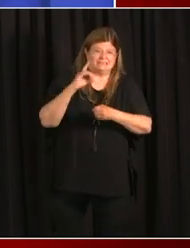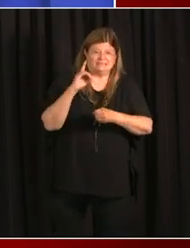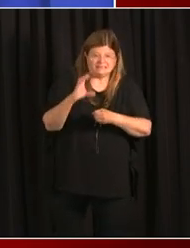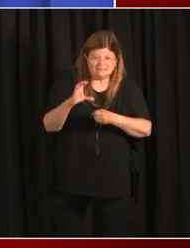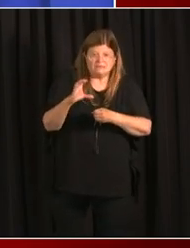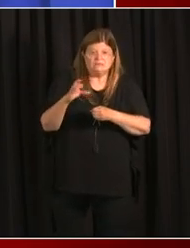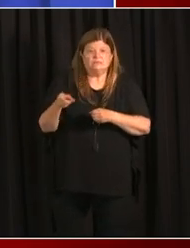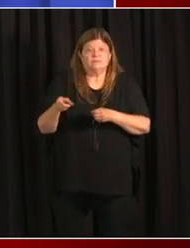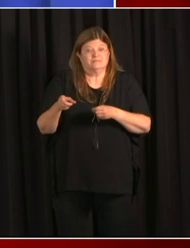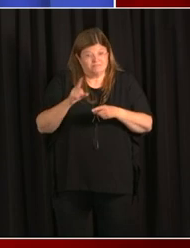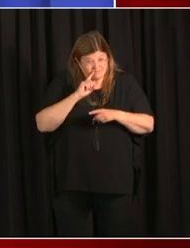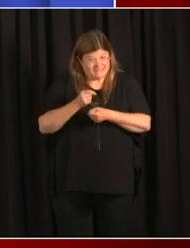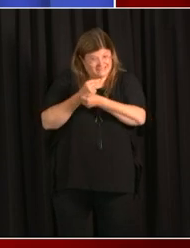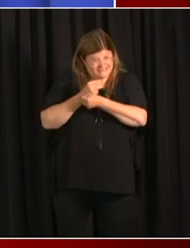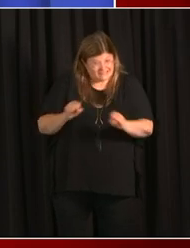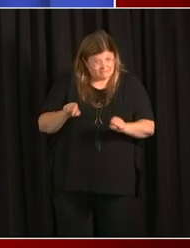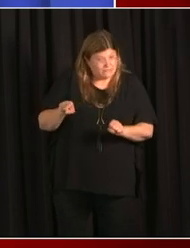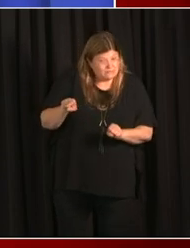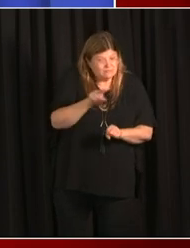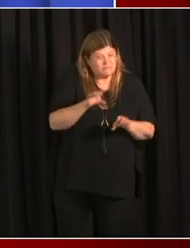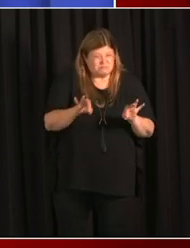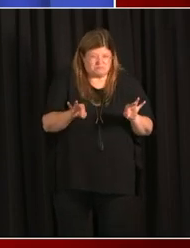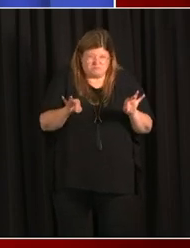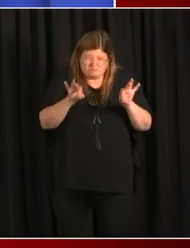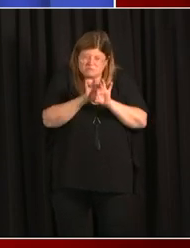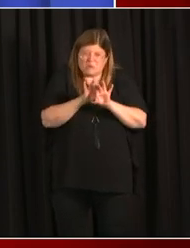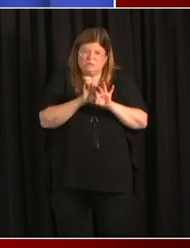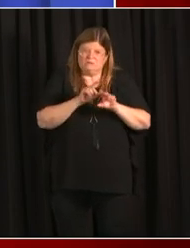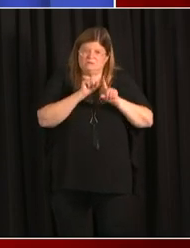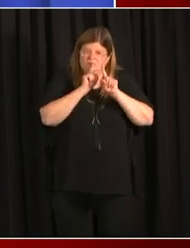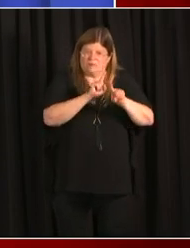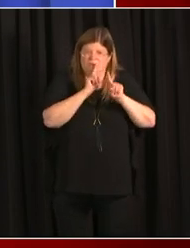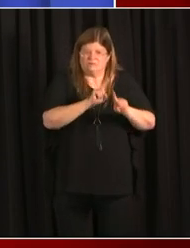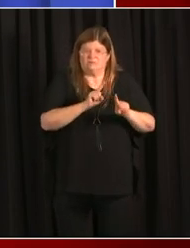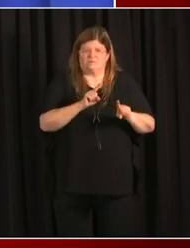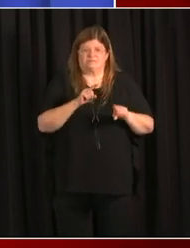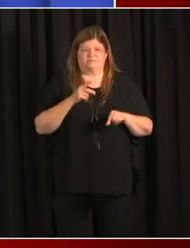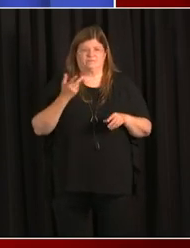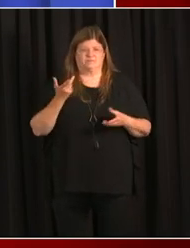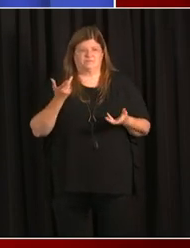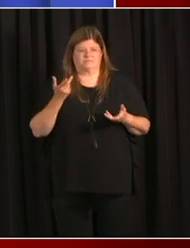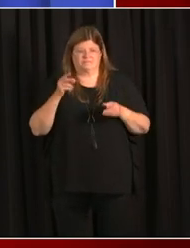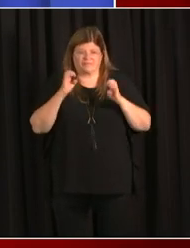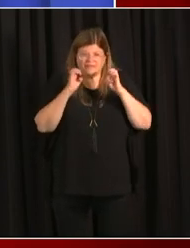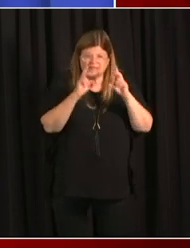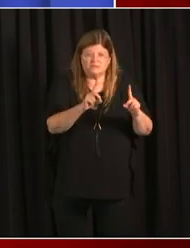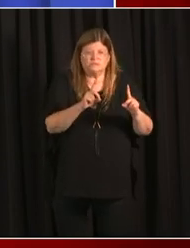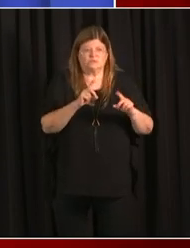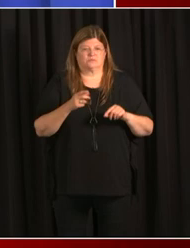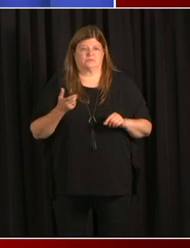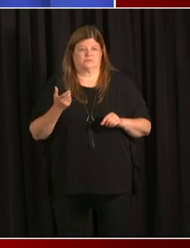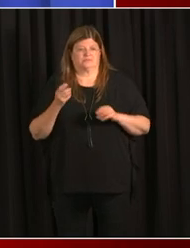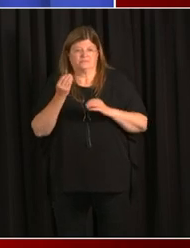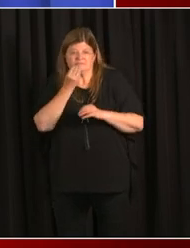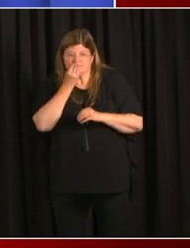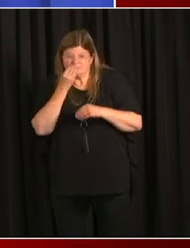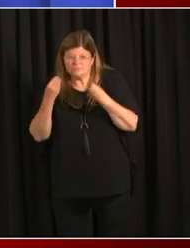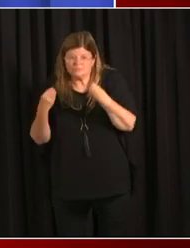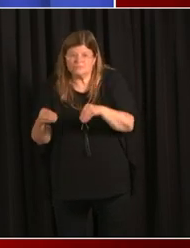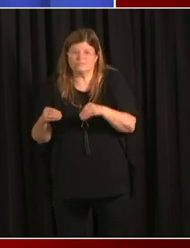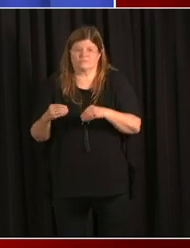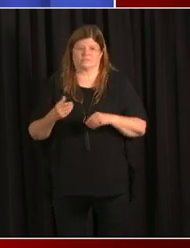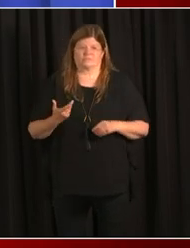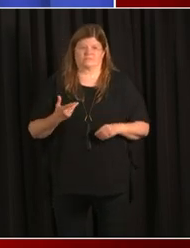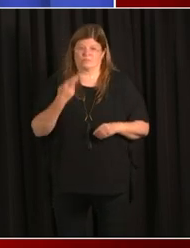critical infrastructure, first responders, healthcare workers, educators, people who work in our food retail industry,